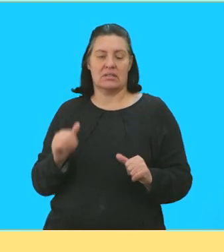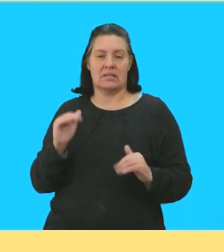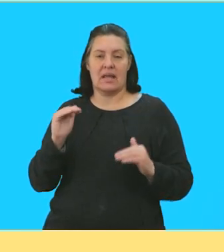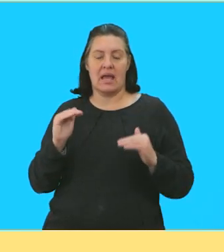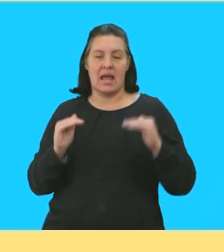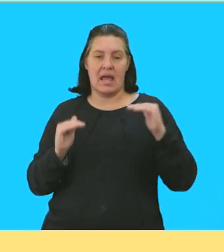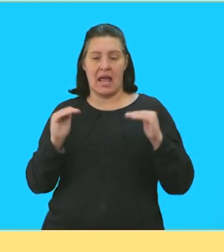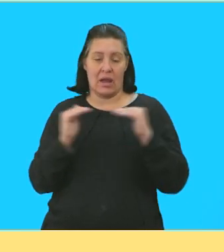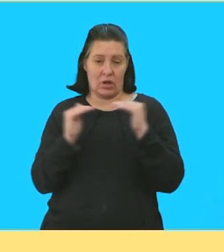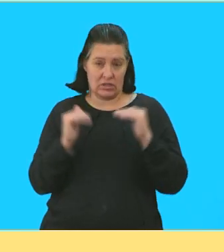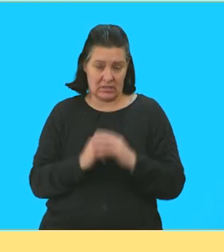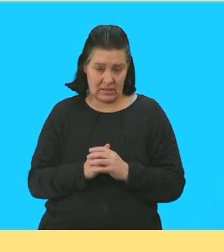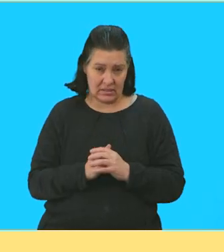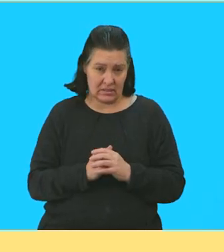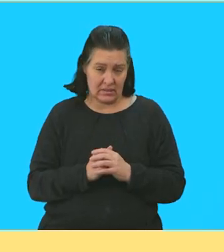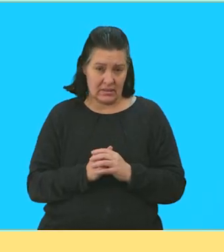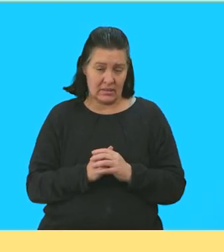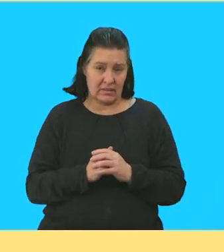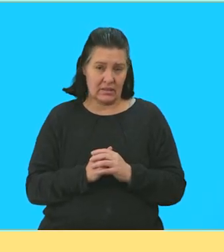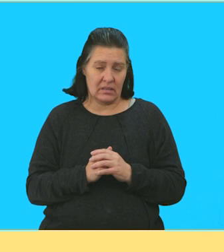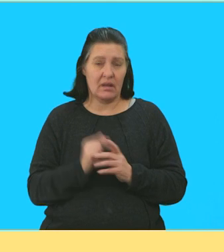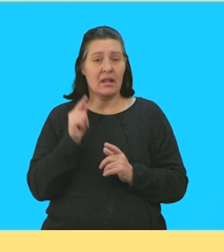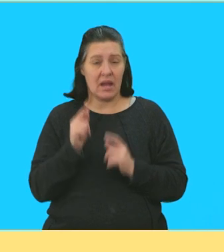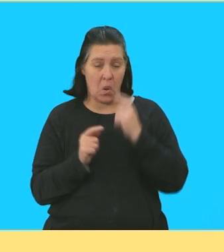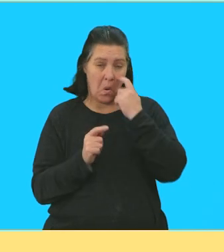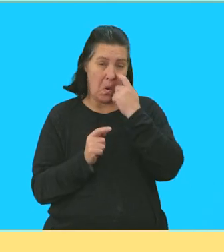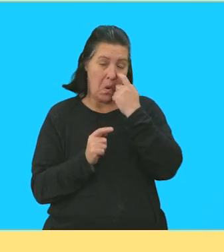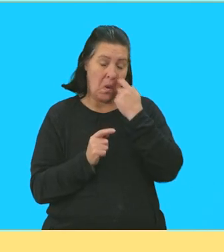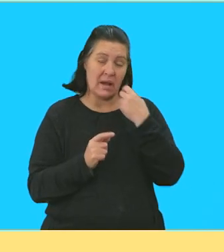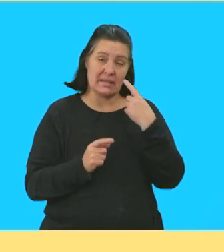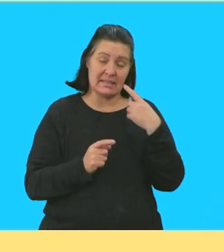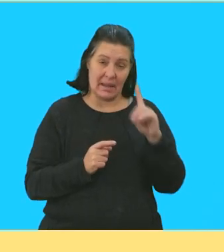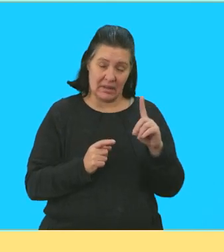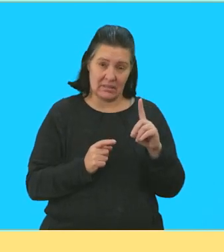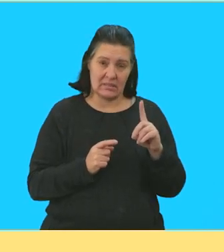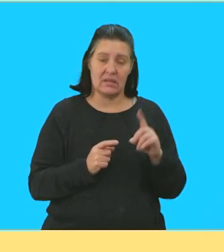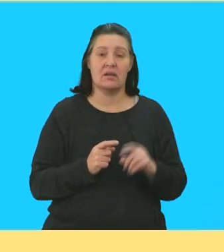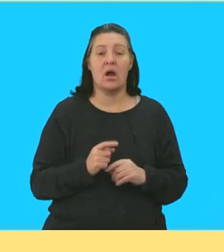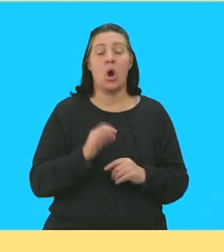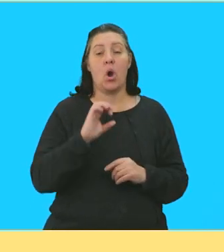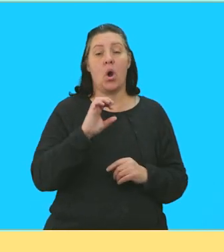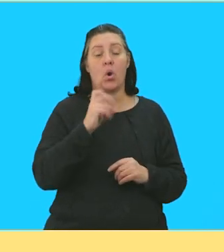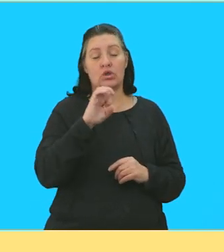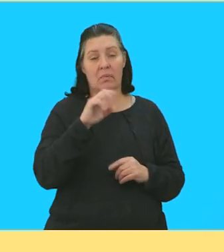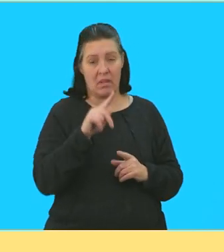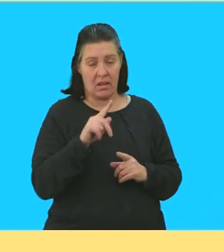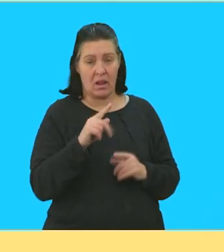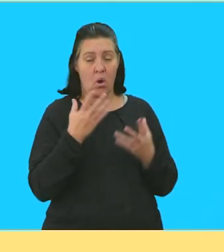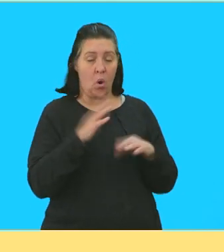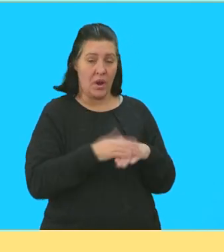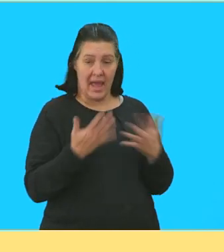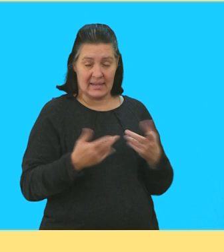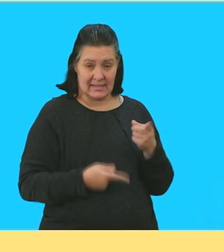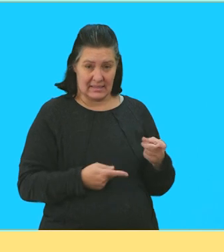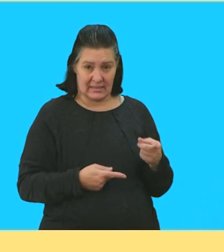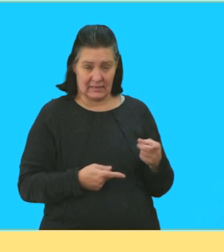equation. In the accounting equation, we will debit our consumable stores on hand. We'll debit